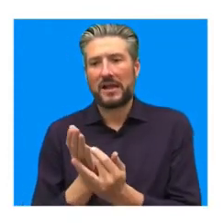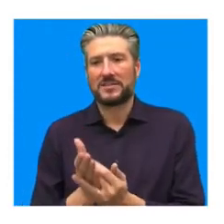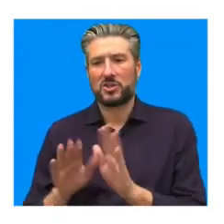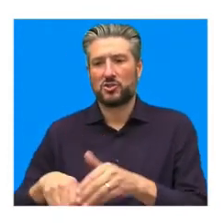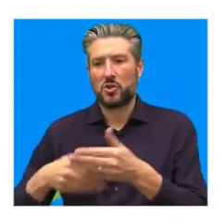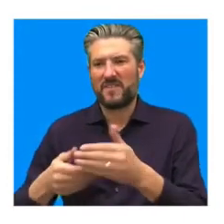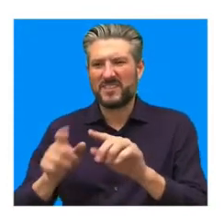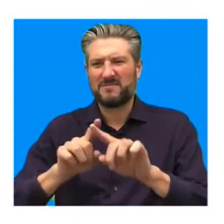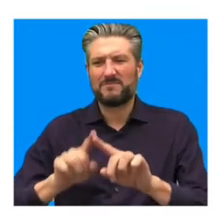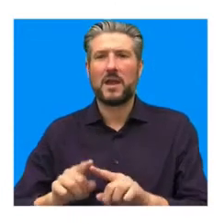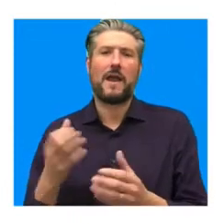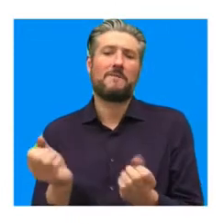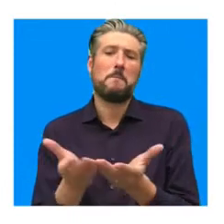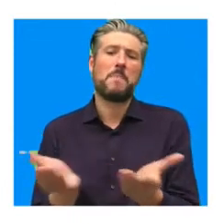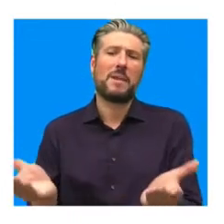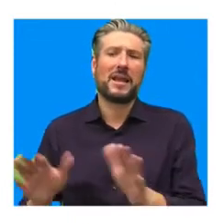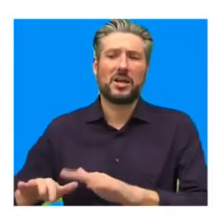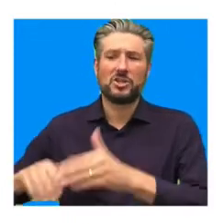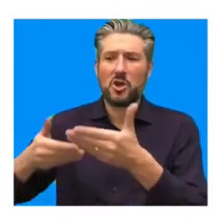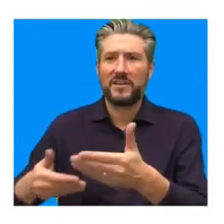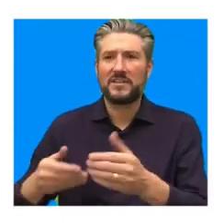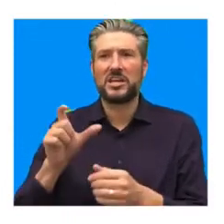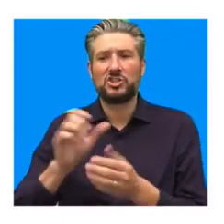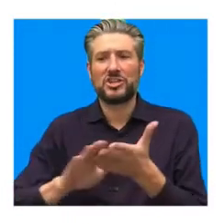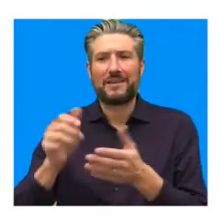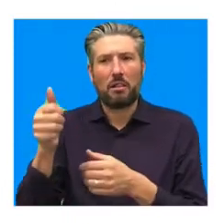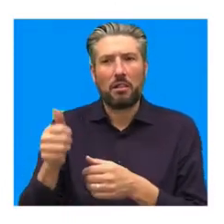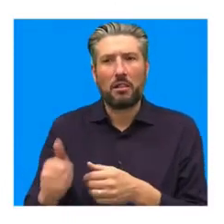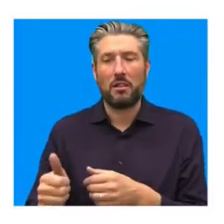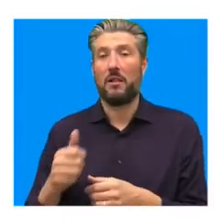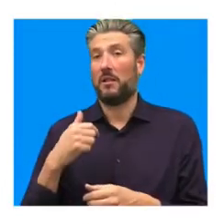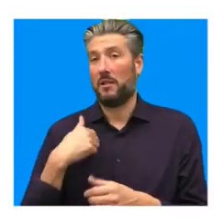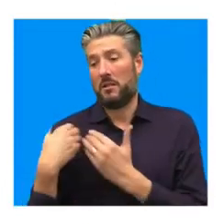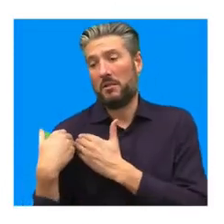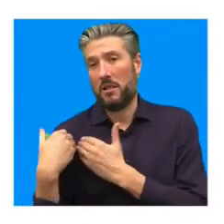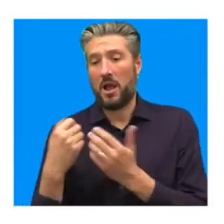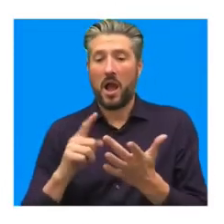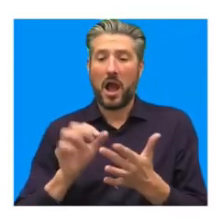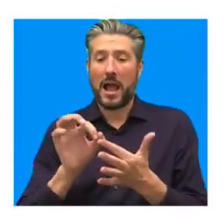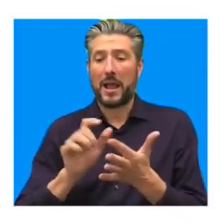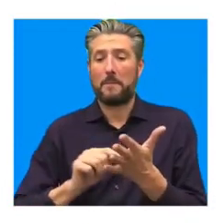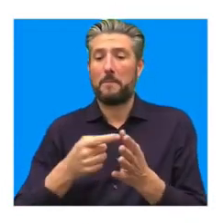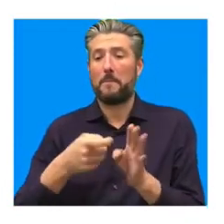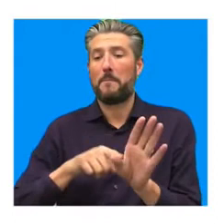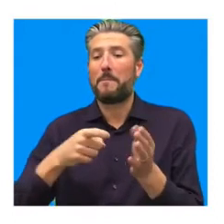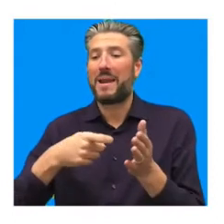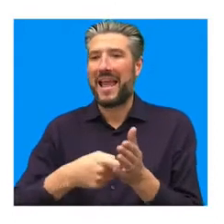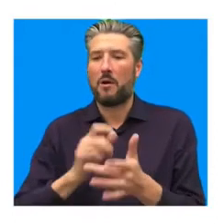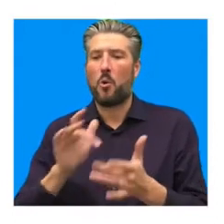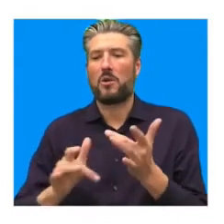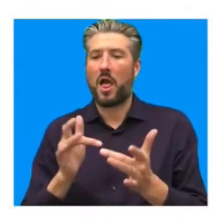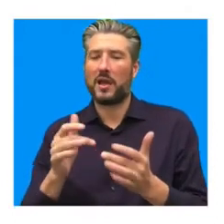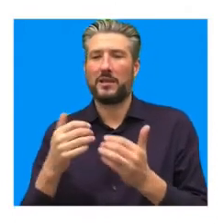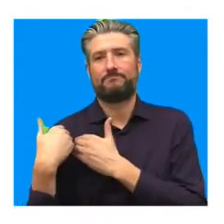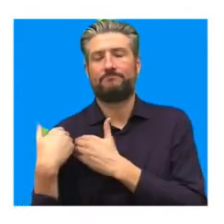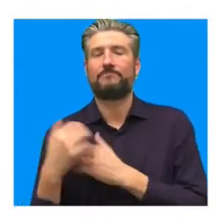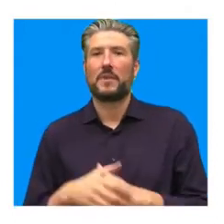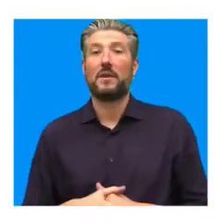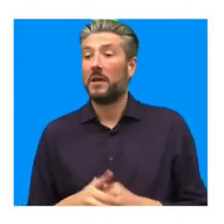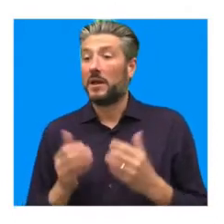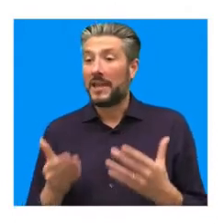channels and our iPlayer online service. Thank you, Richard. Jonathan?